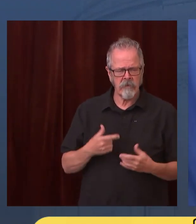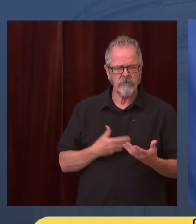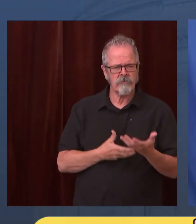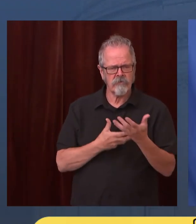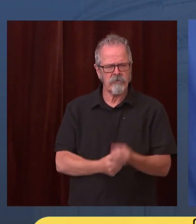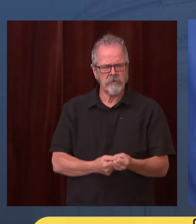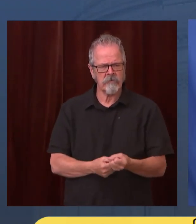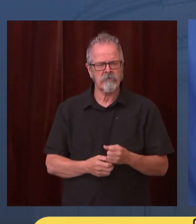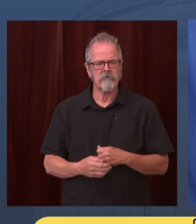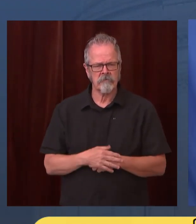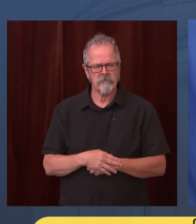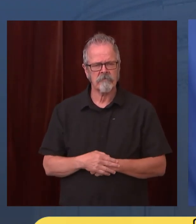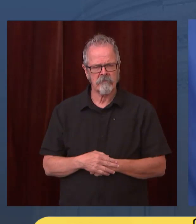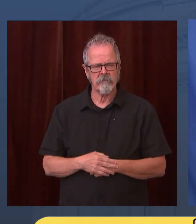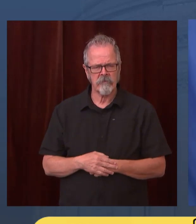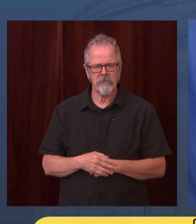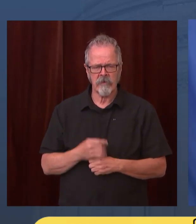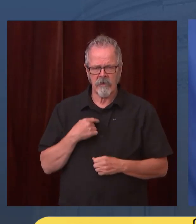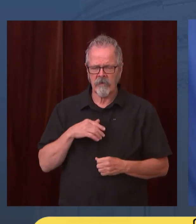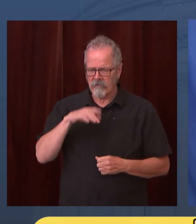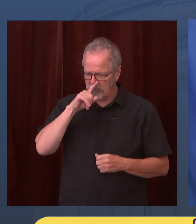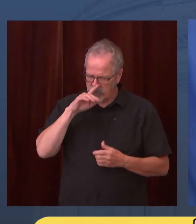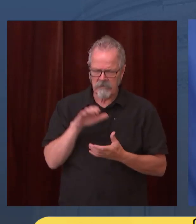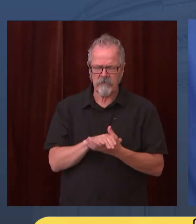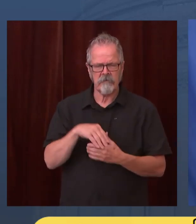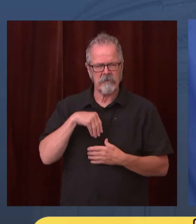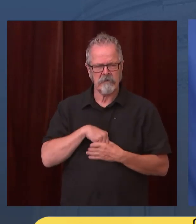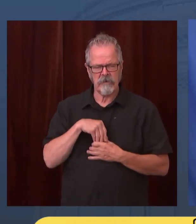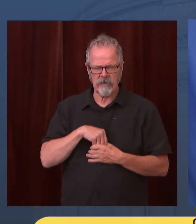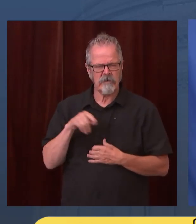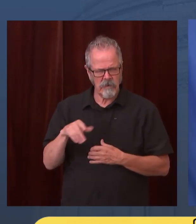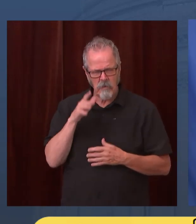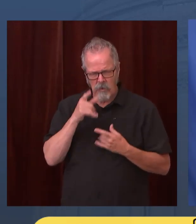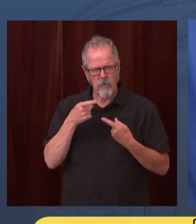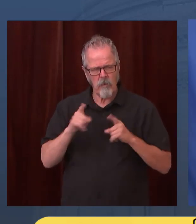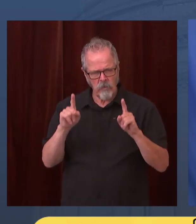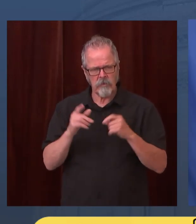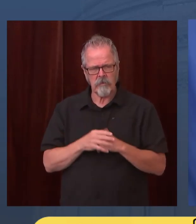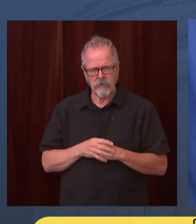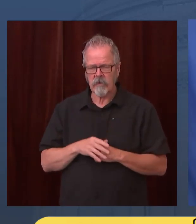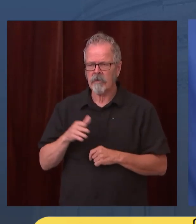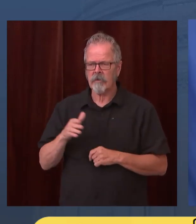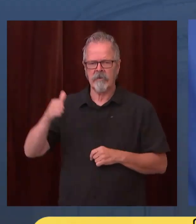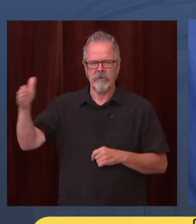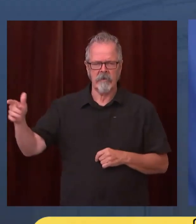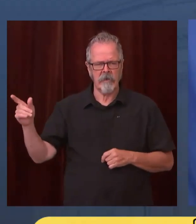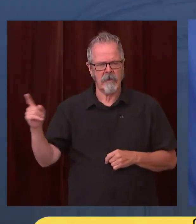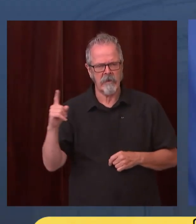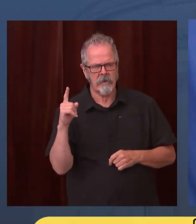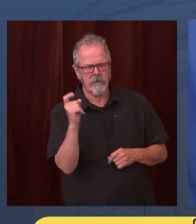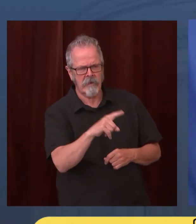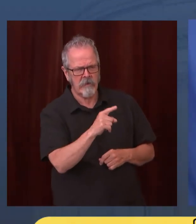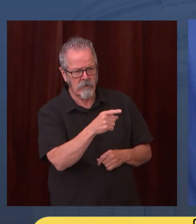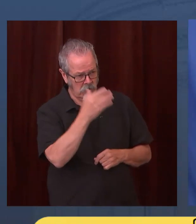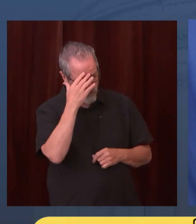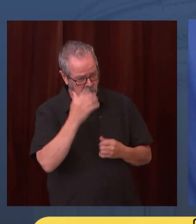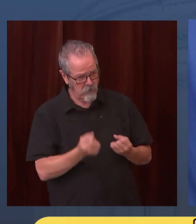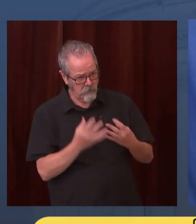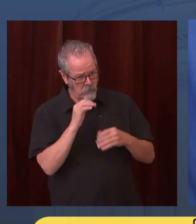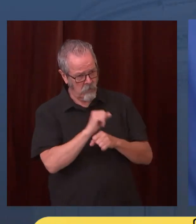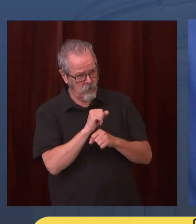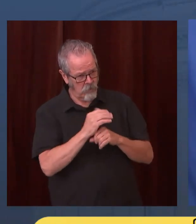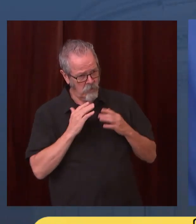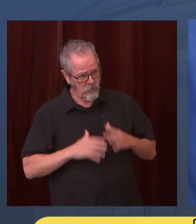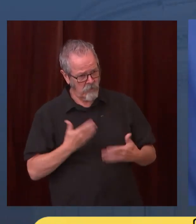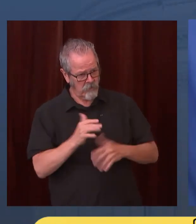That's what I believe. Do you know how many state workers are vaccinated this week? Do not. We are obviously